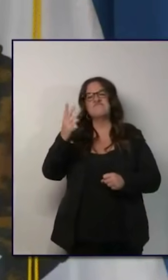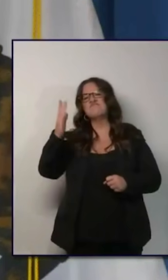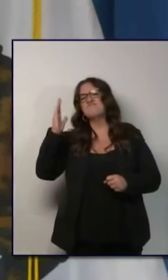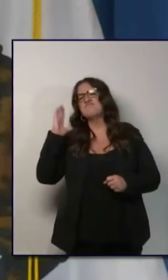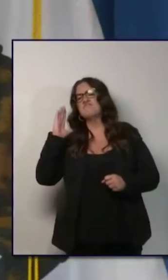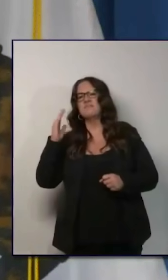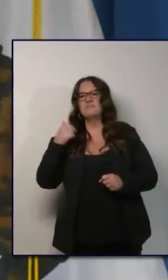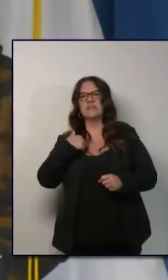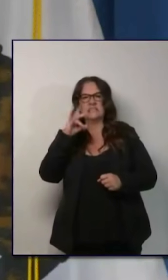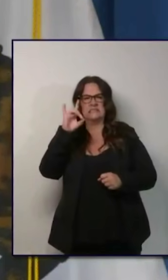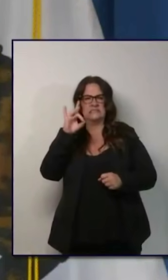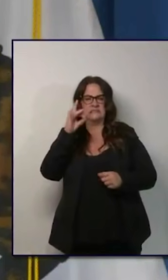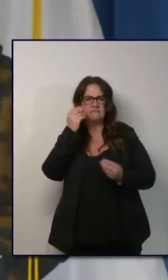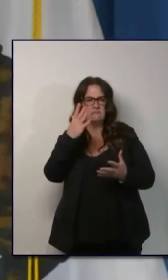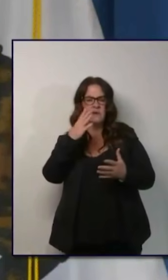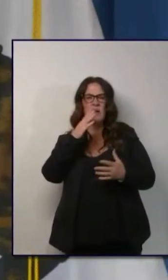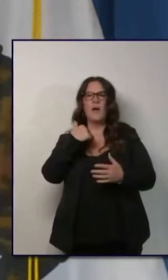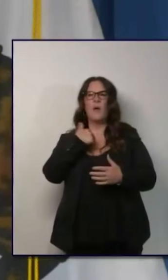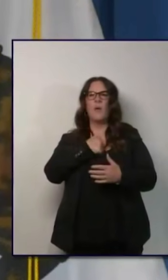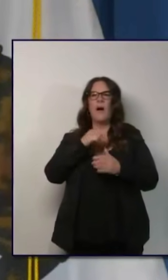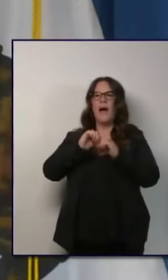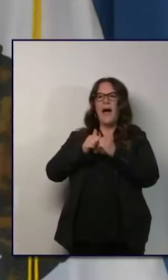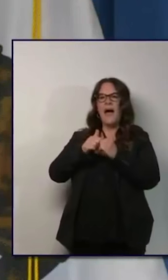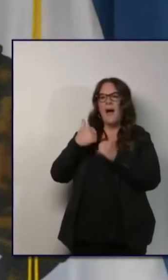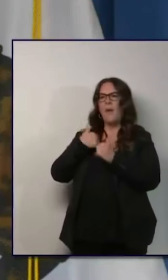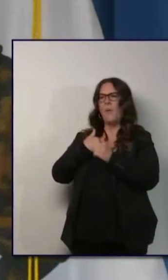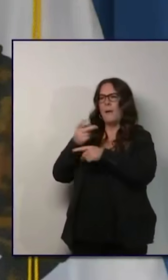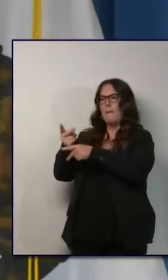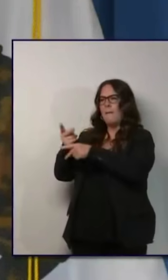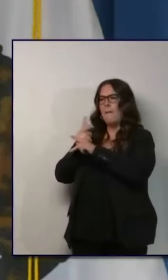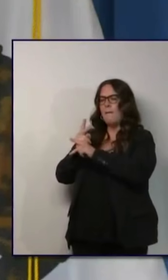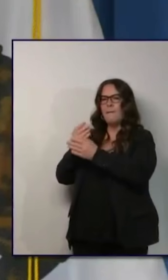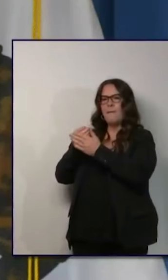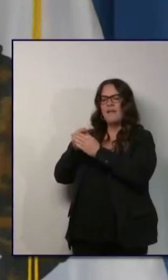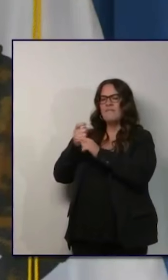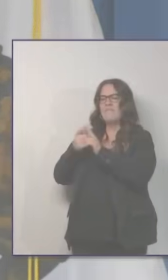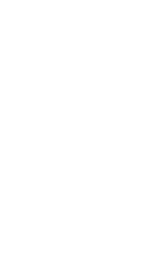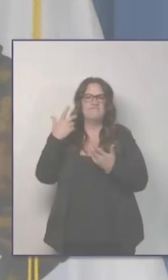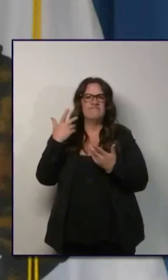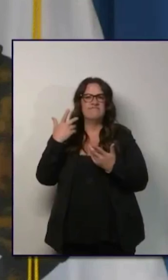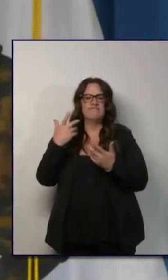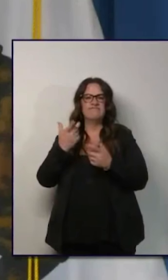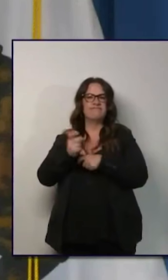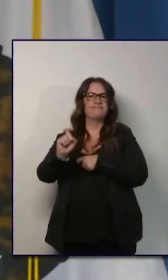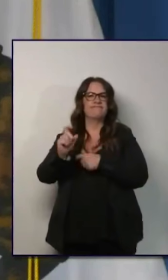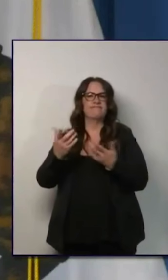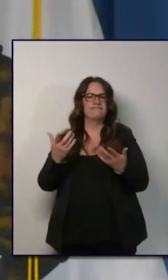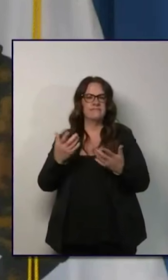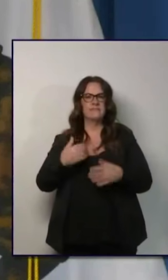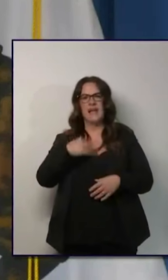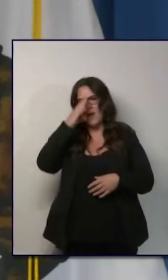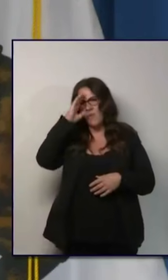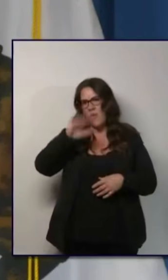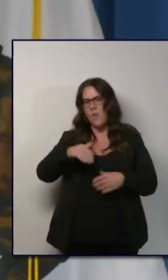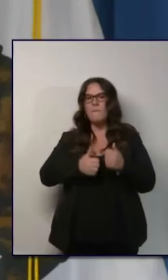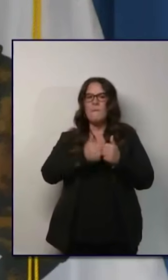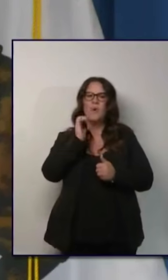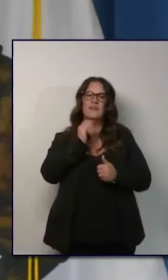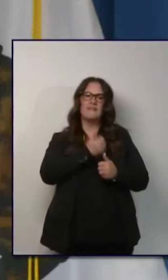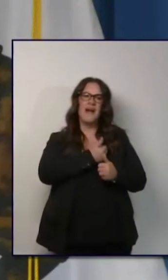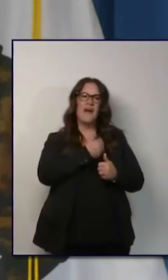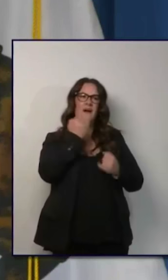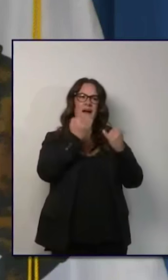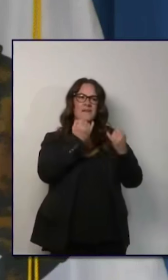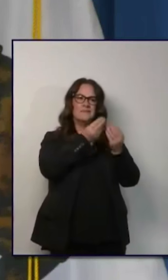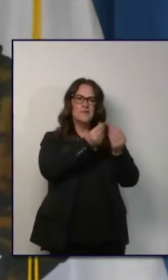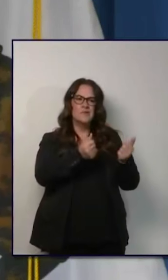some of the borrowing from special funds and some of the deferral. 26% of our solutions would come